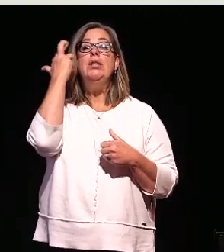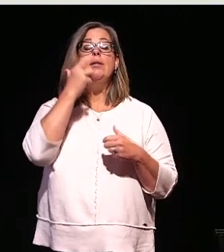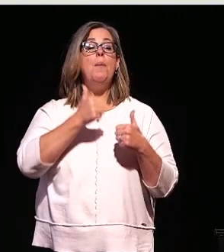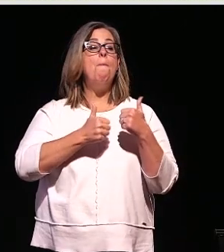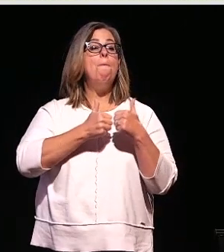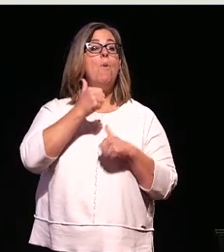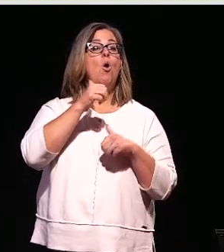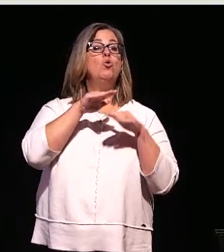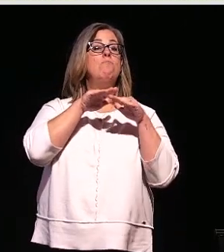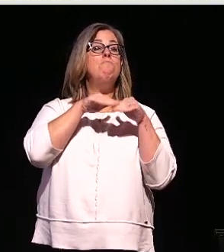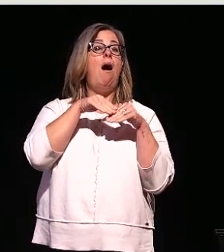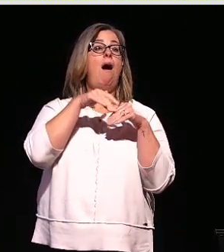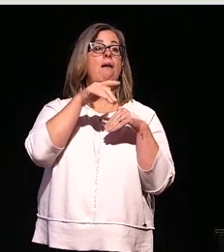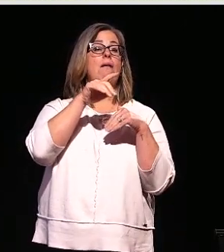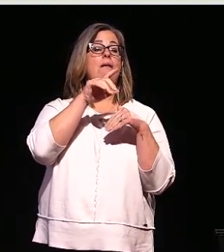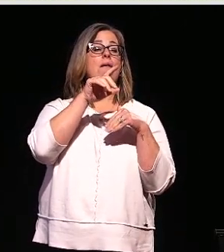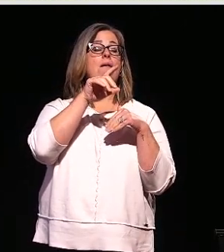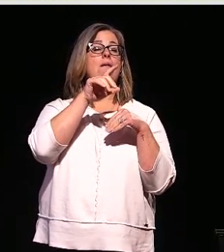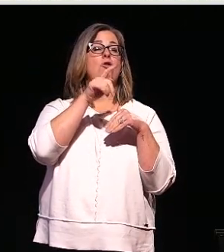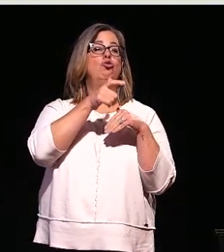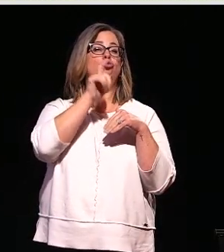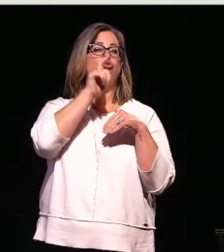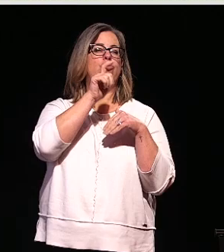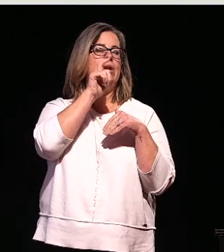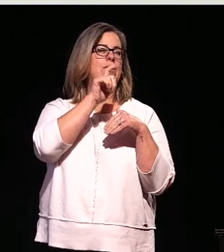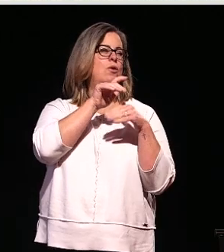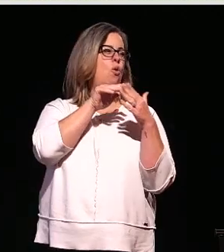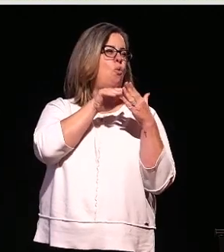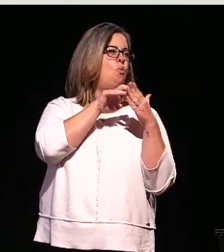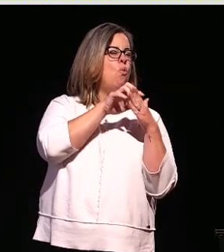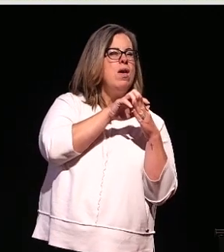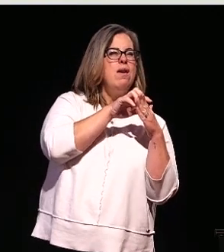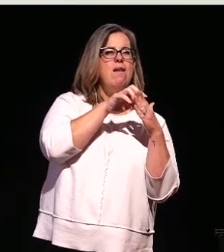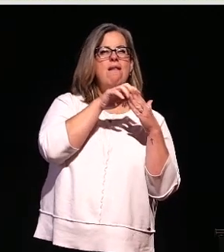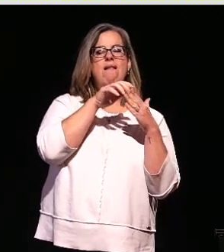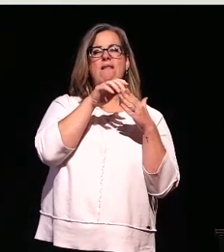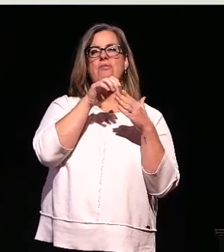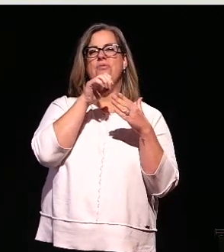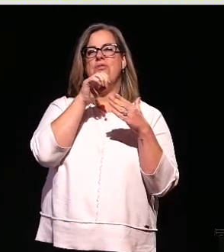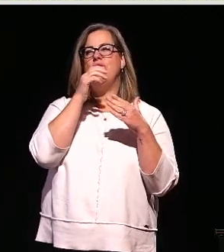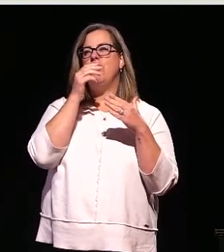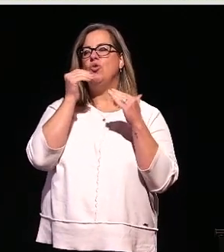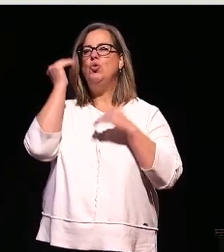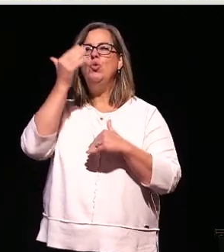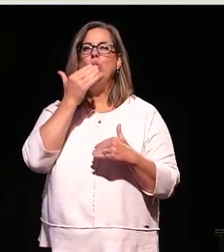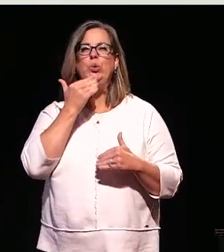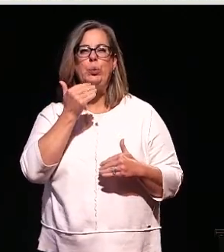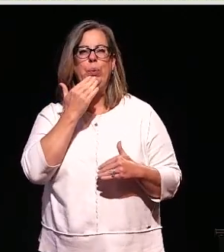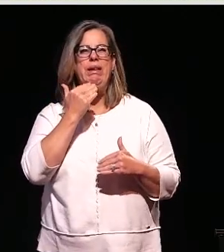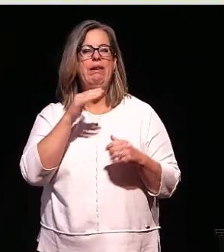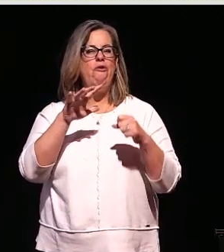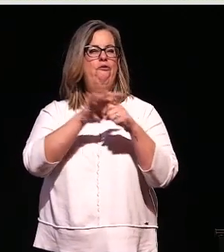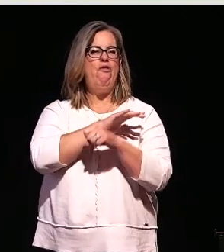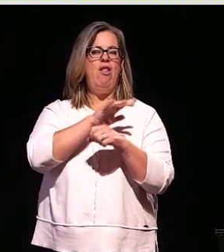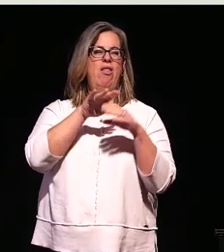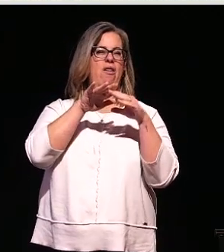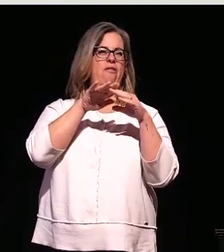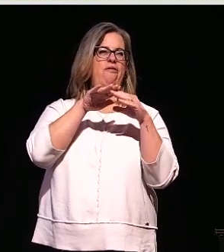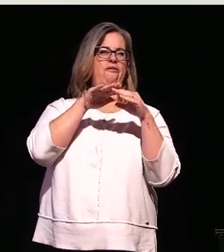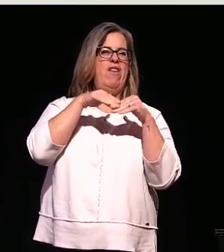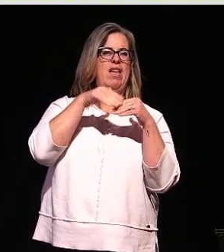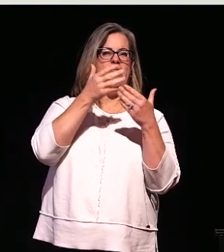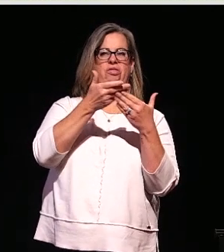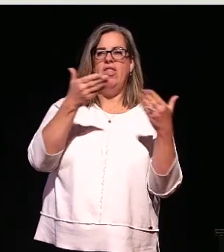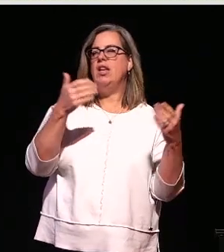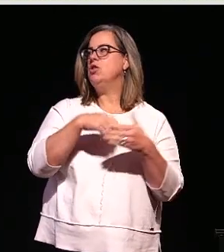are weak, overly sweet, and full of sketchy ingredients. So Jeff and I took everything we know about flavor and occasion